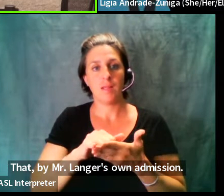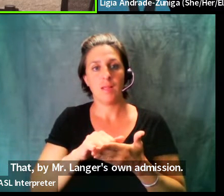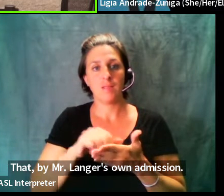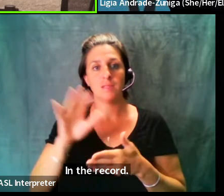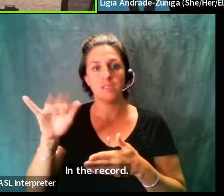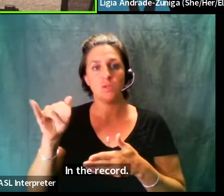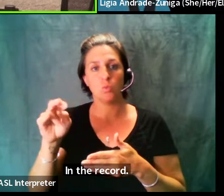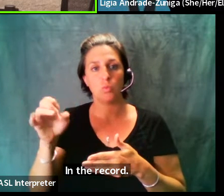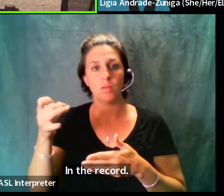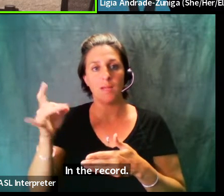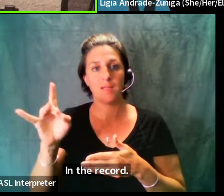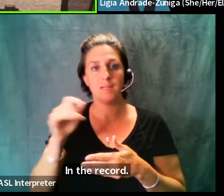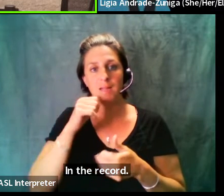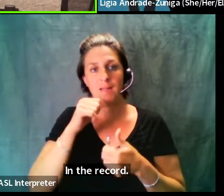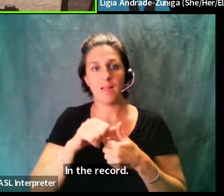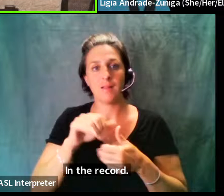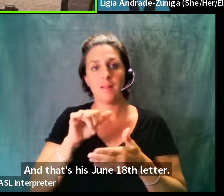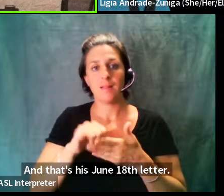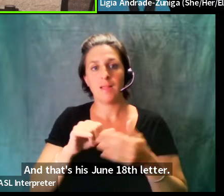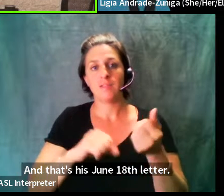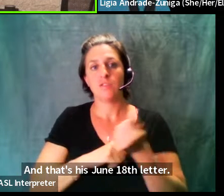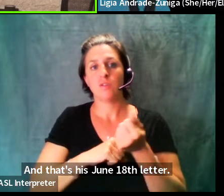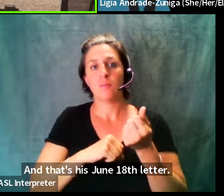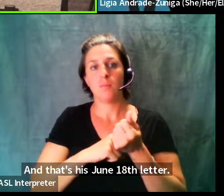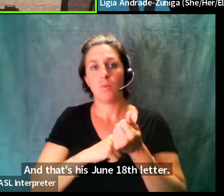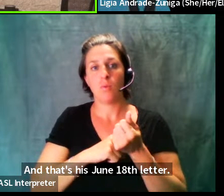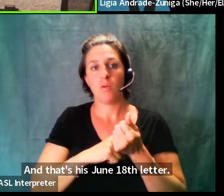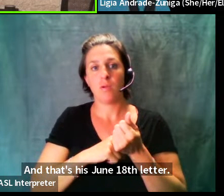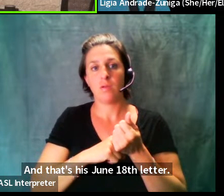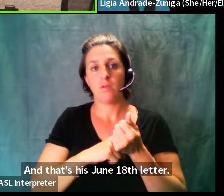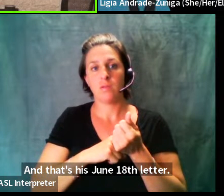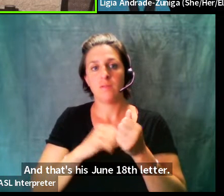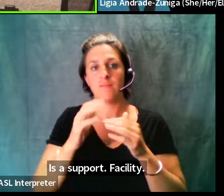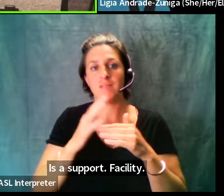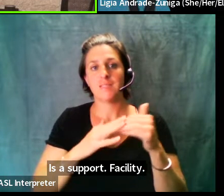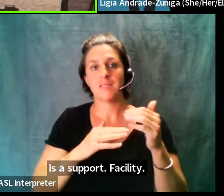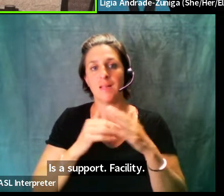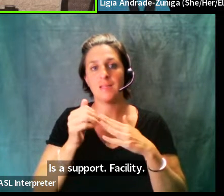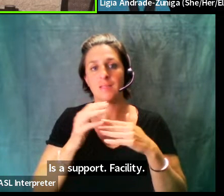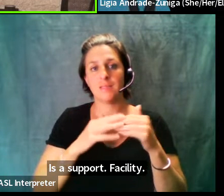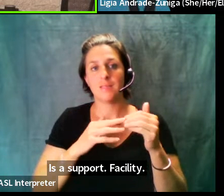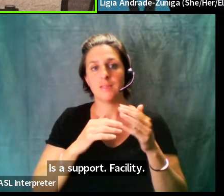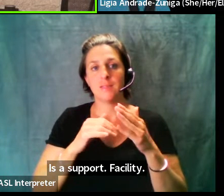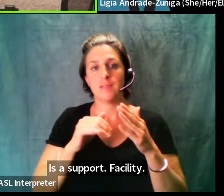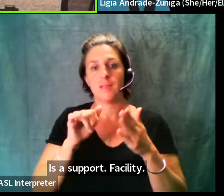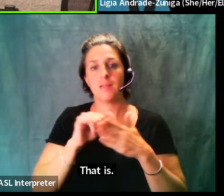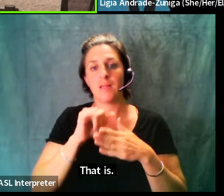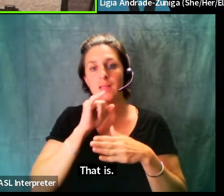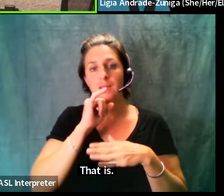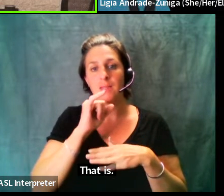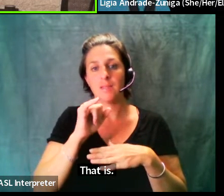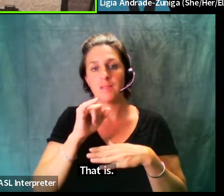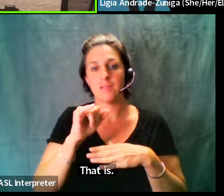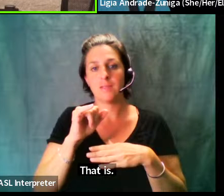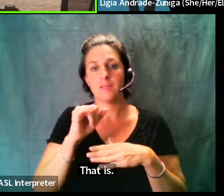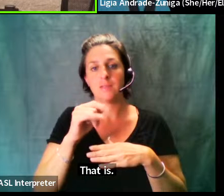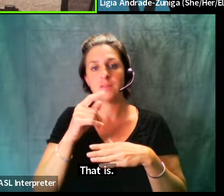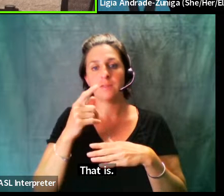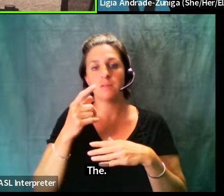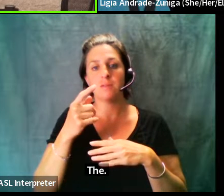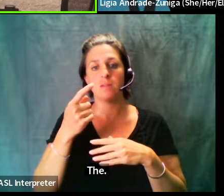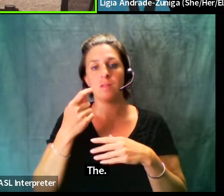18th letter, is a support facility. That is, the private harm